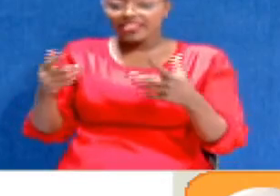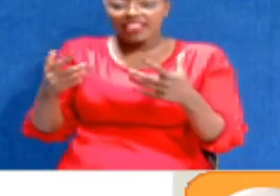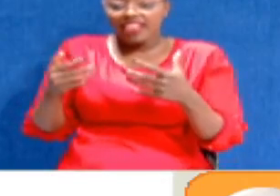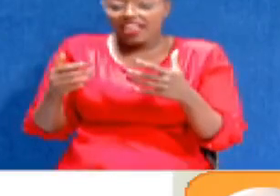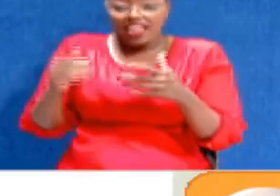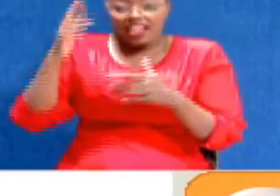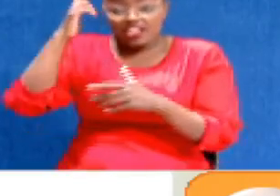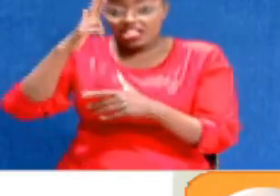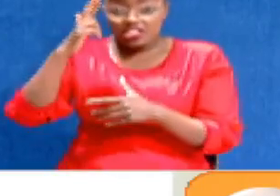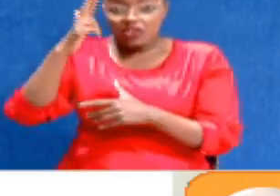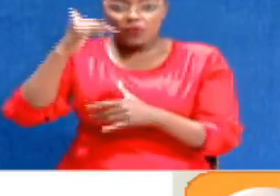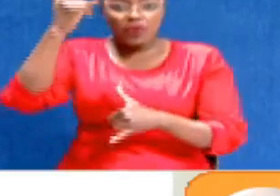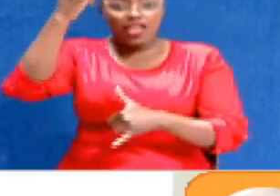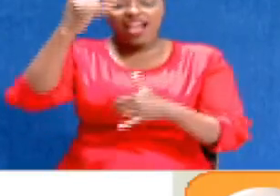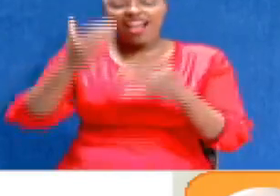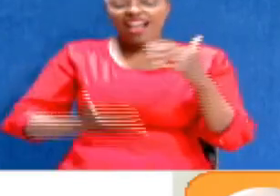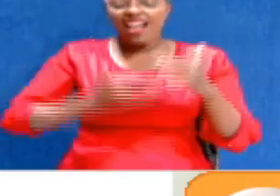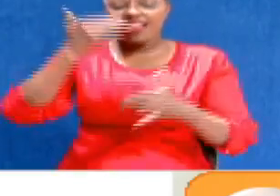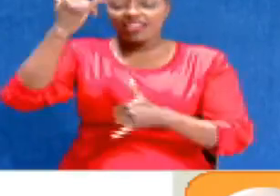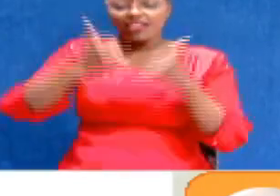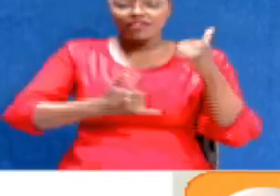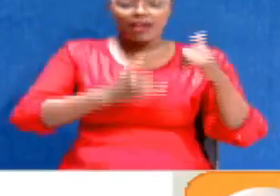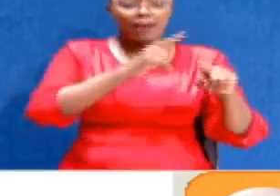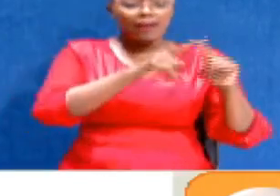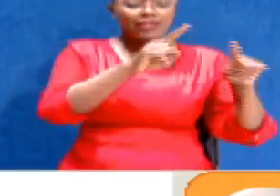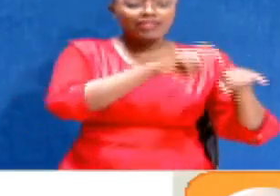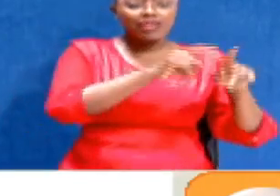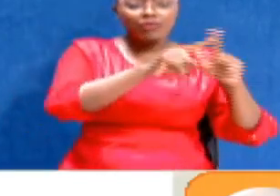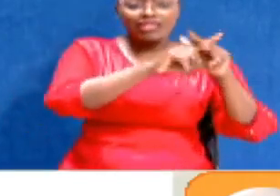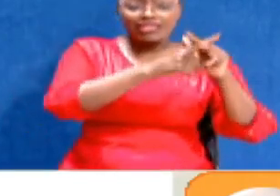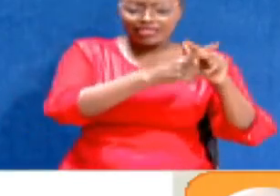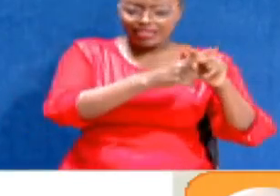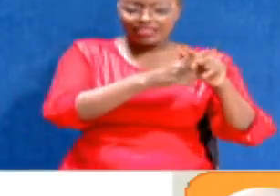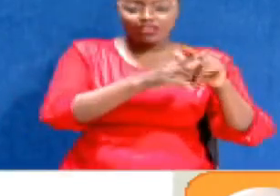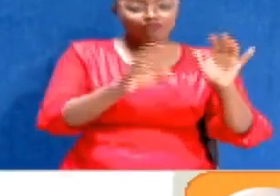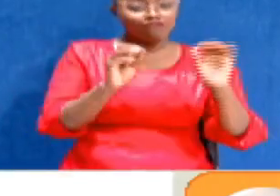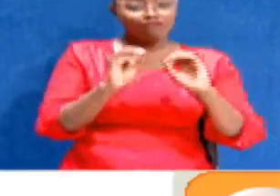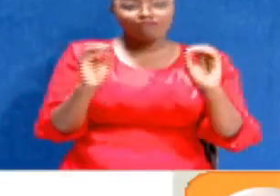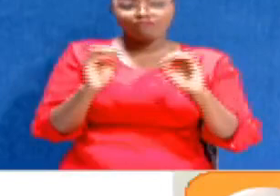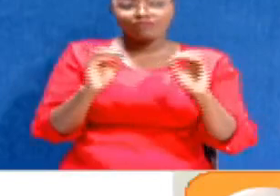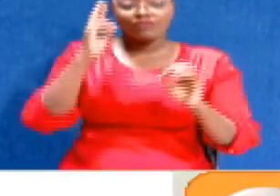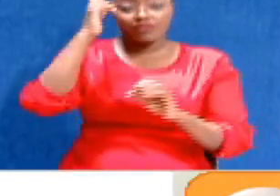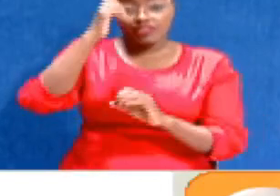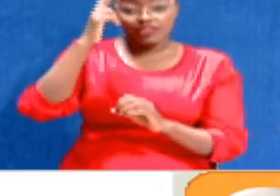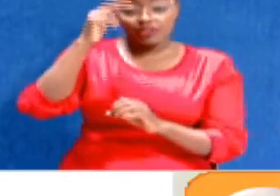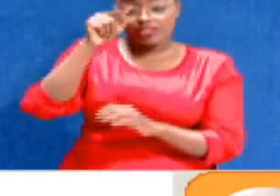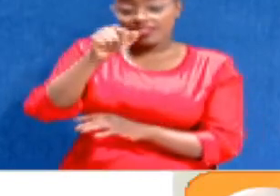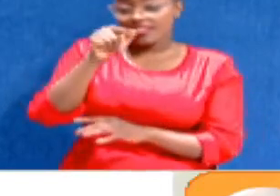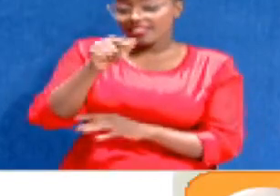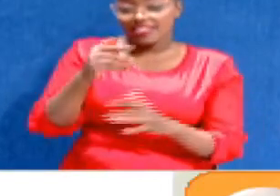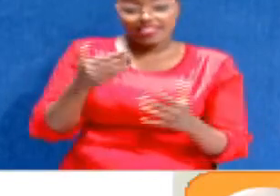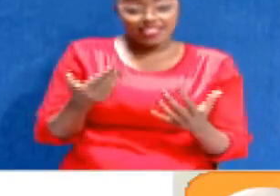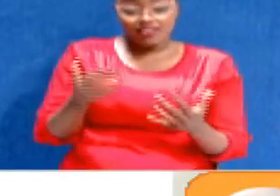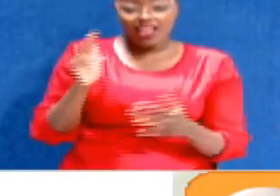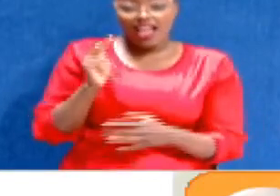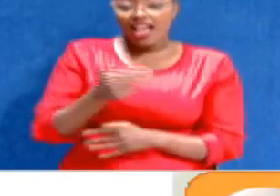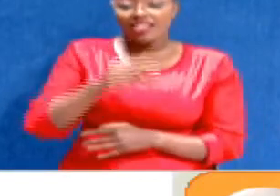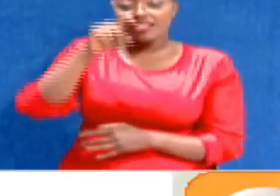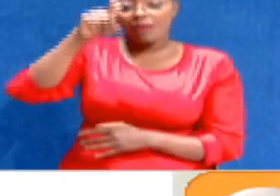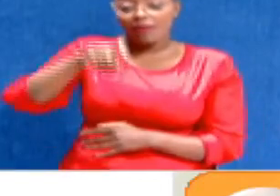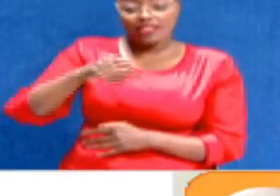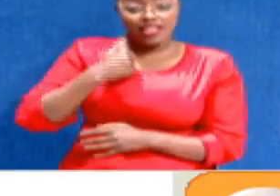are angry at the end, not at the beginning or the middle. And that, friends, is what we must face